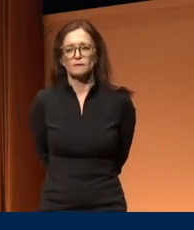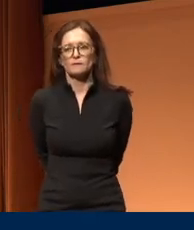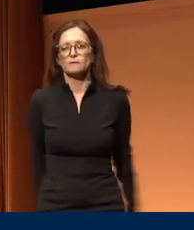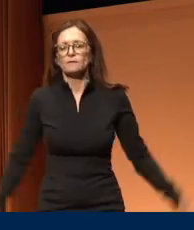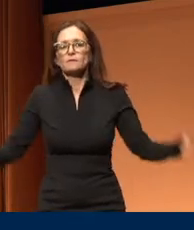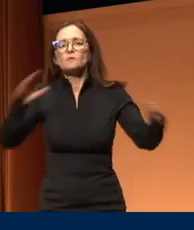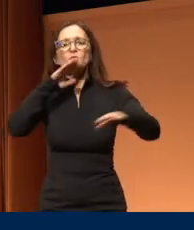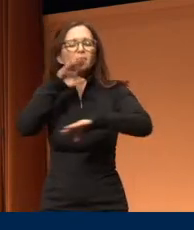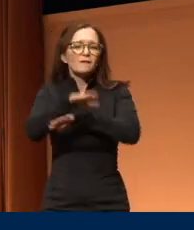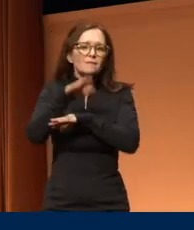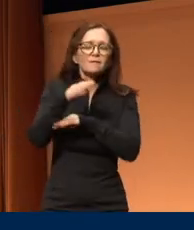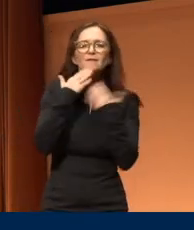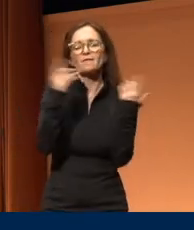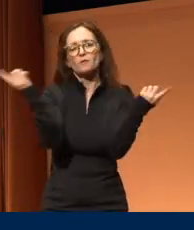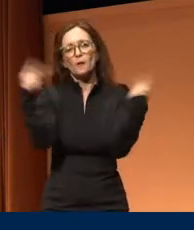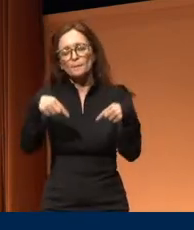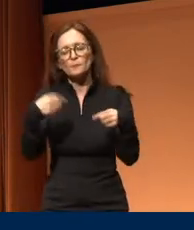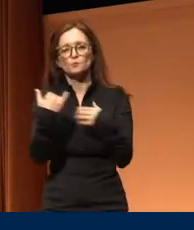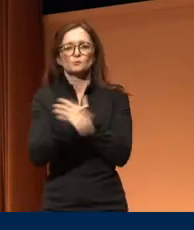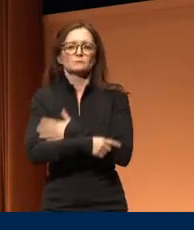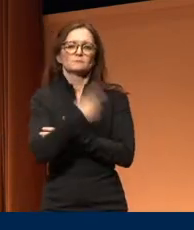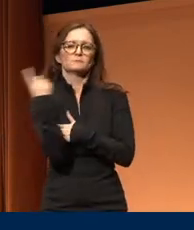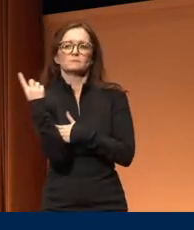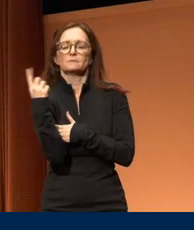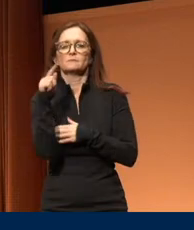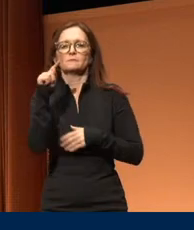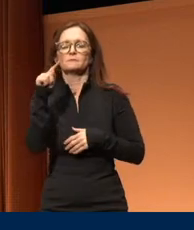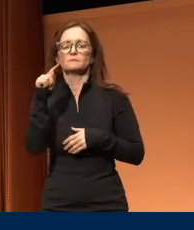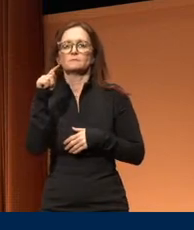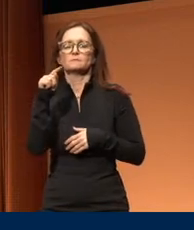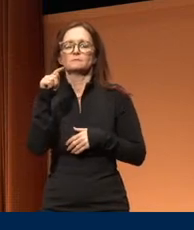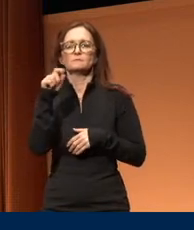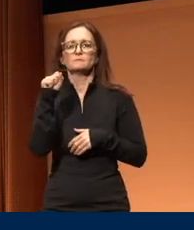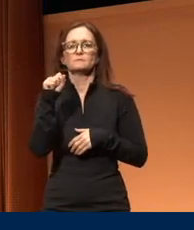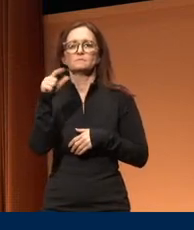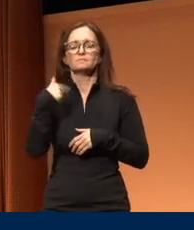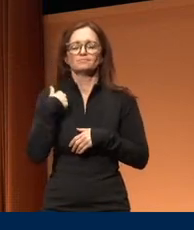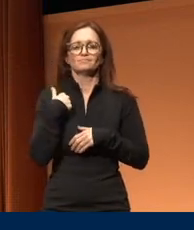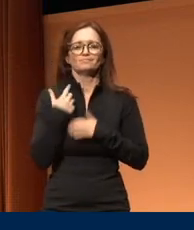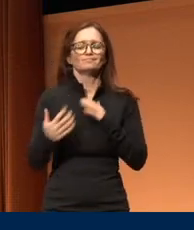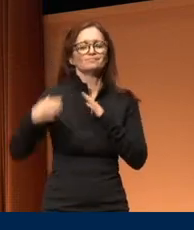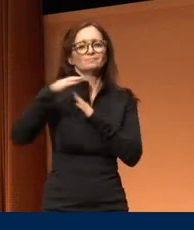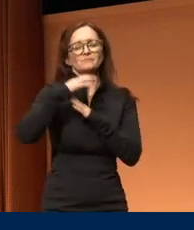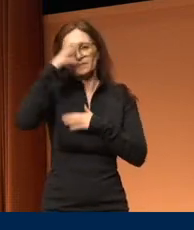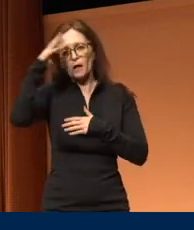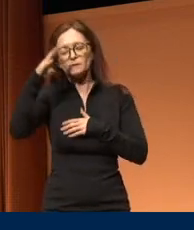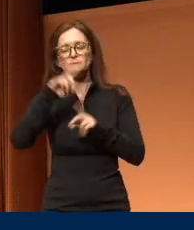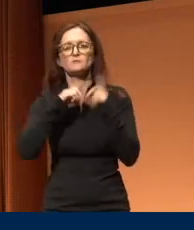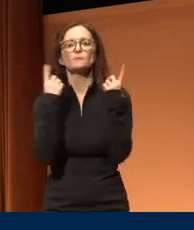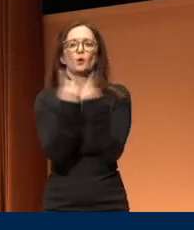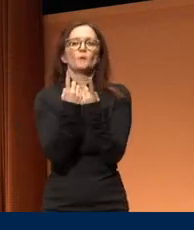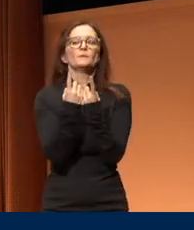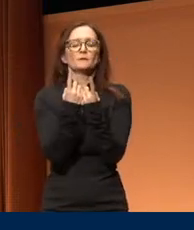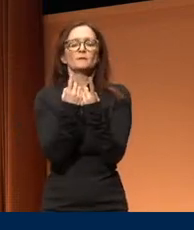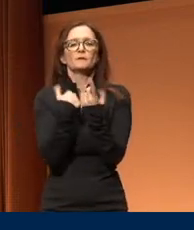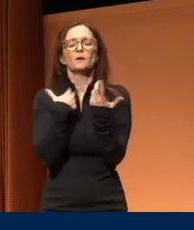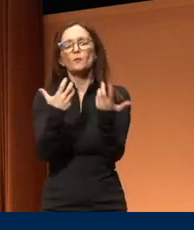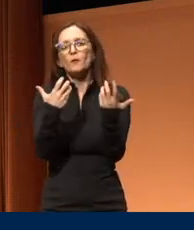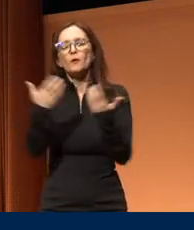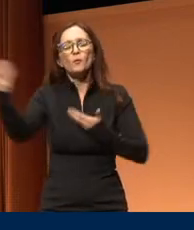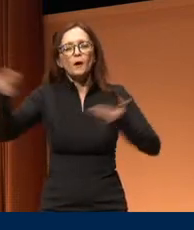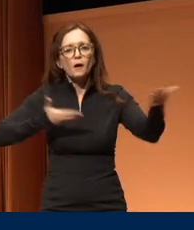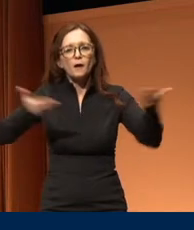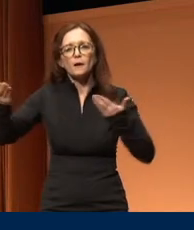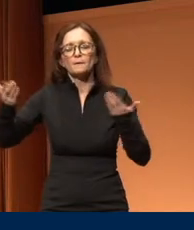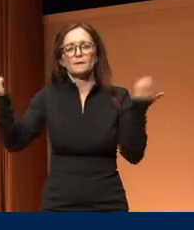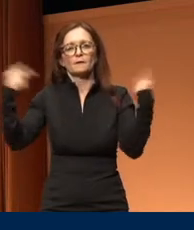Well, good afternoon, thanks for coming. I'm Tad Schmaltz, Chair of the Philosophy Department, and I'd like to welcome you